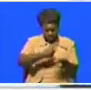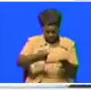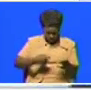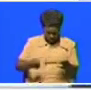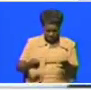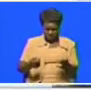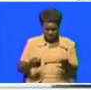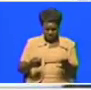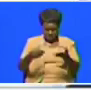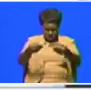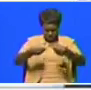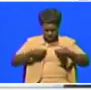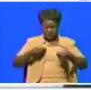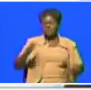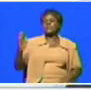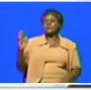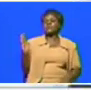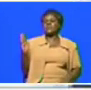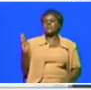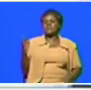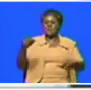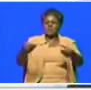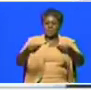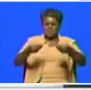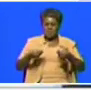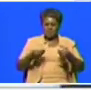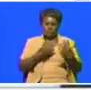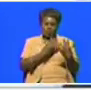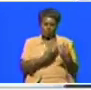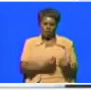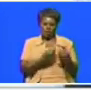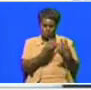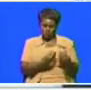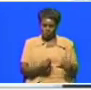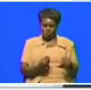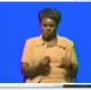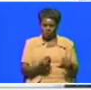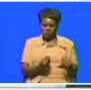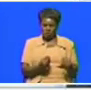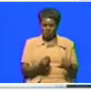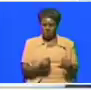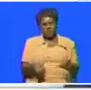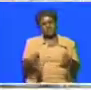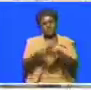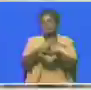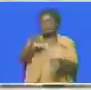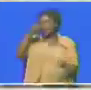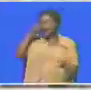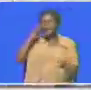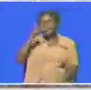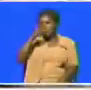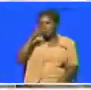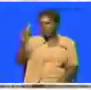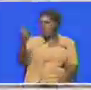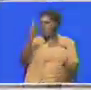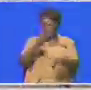which entitled me to security. She entitled me to pension, and so on, and entitled to Kalonzo as well. It is not the